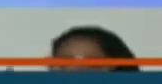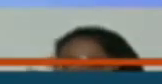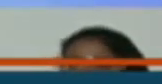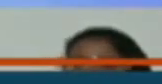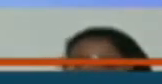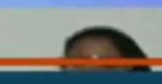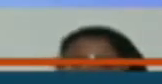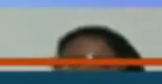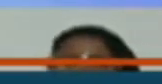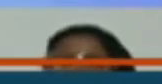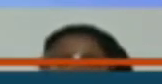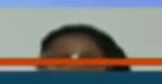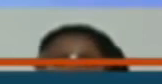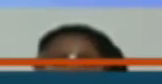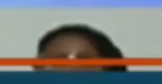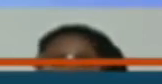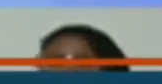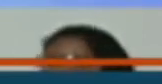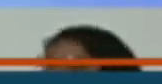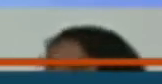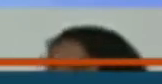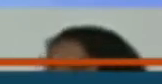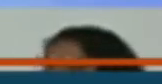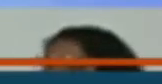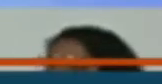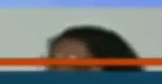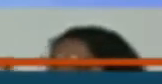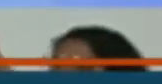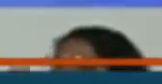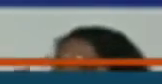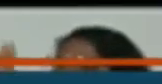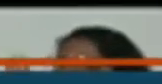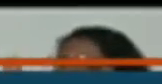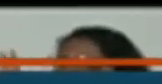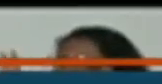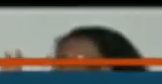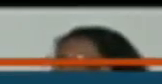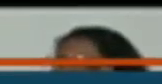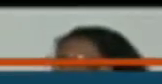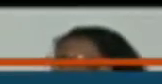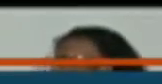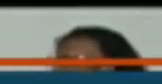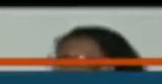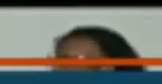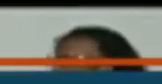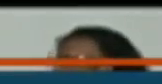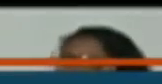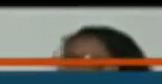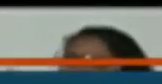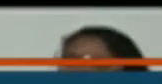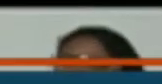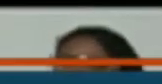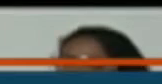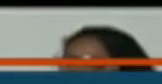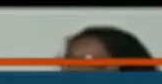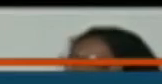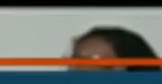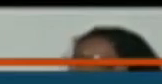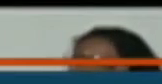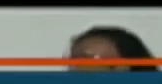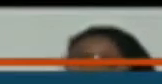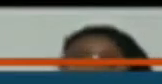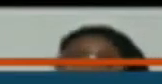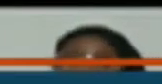the vice president made yesterday. Tremendous speech was launched, our executive vice president before Fede Cámaras.